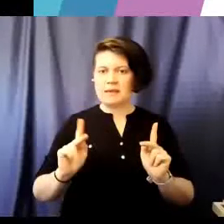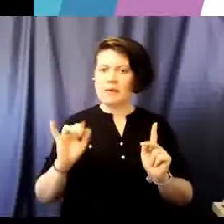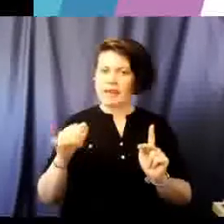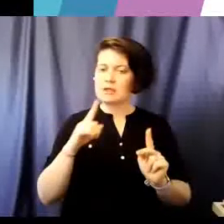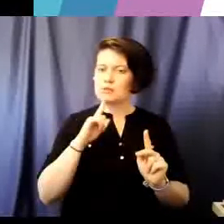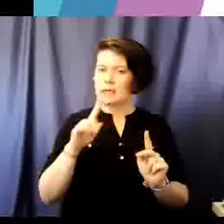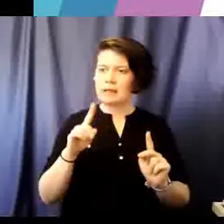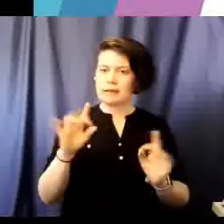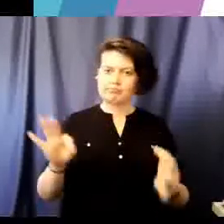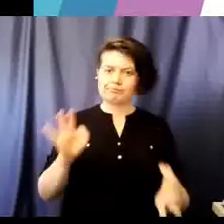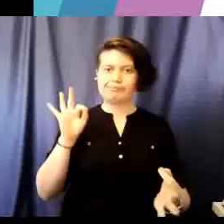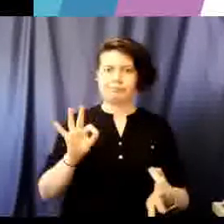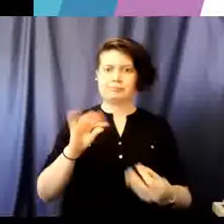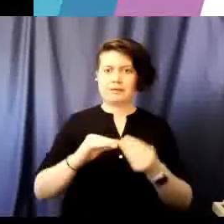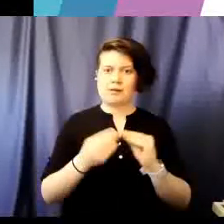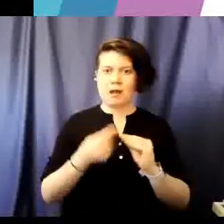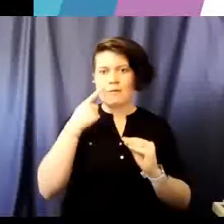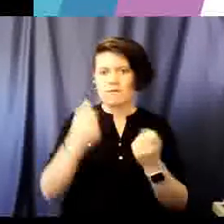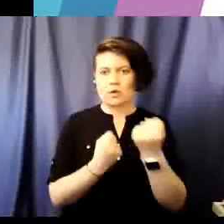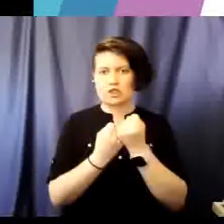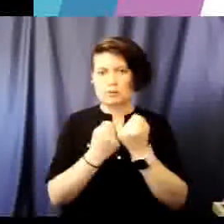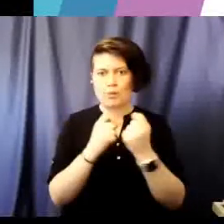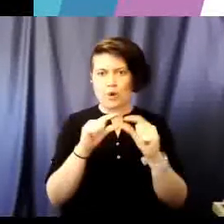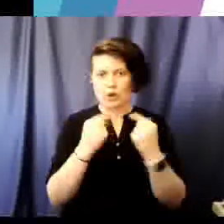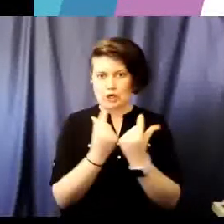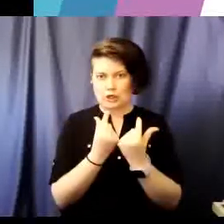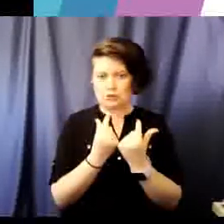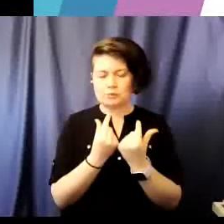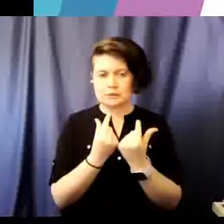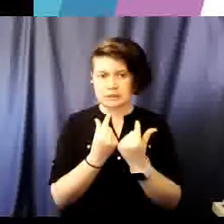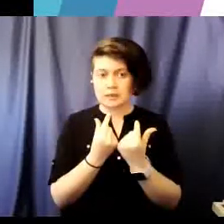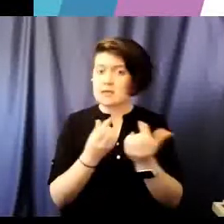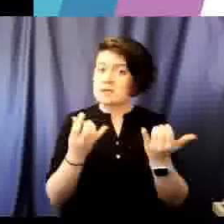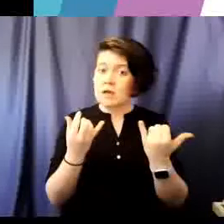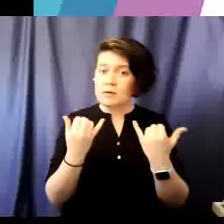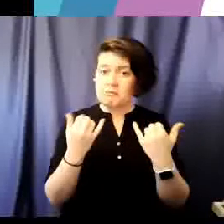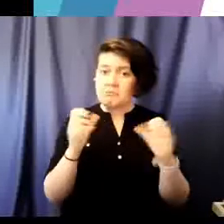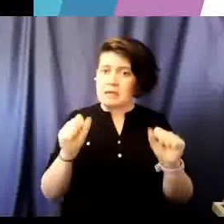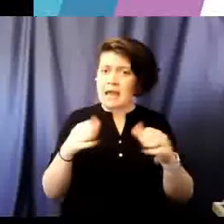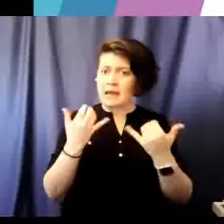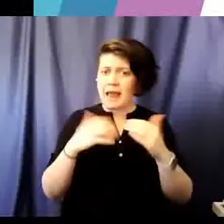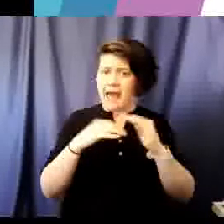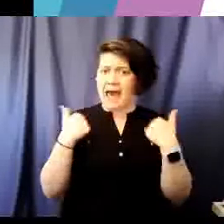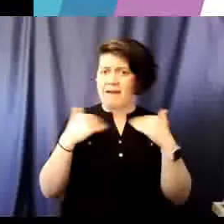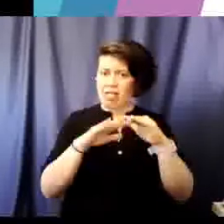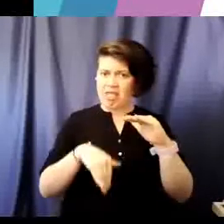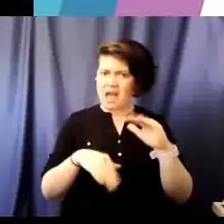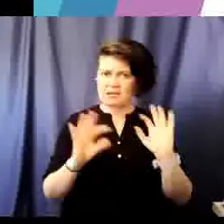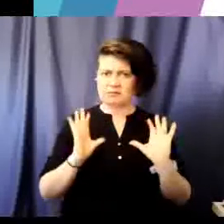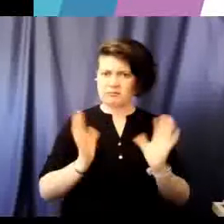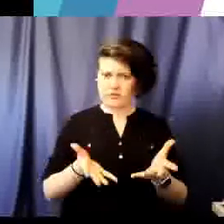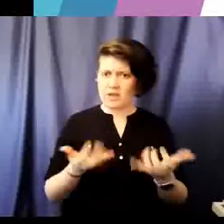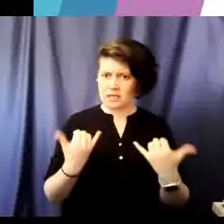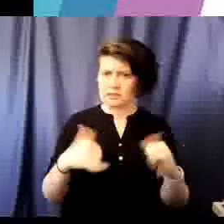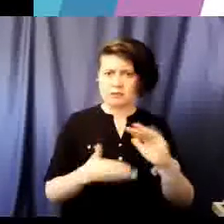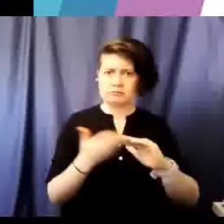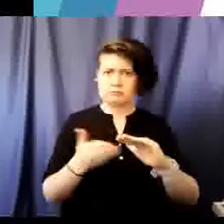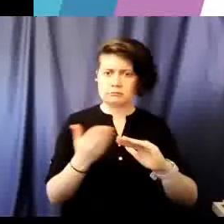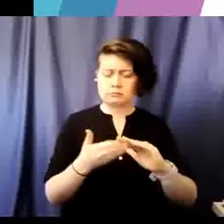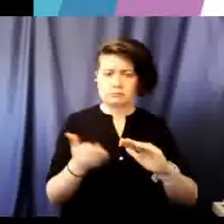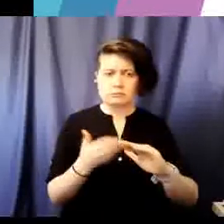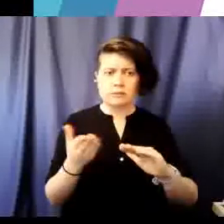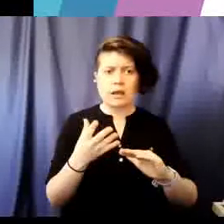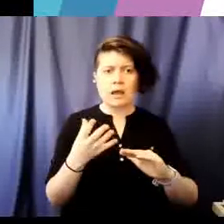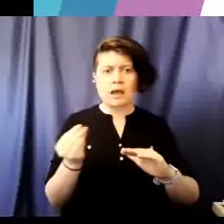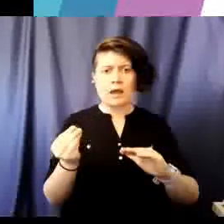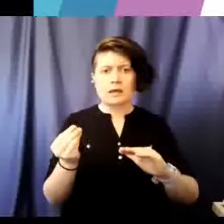number that was given for support groups. Groups can still function with less participants, and they may be able to, and this